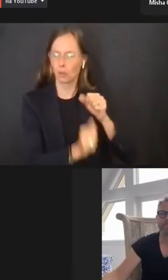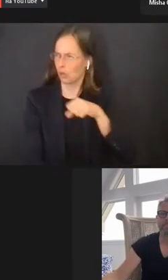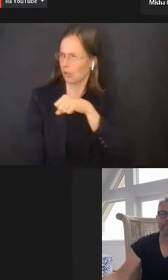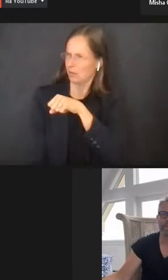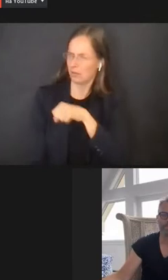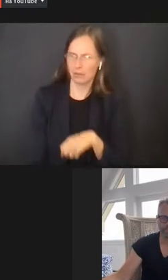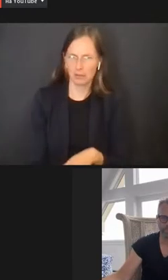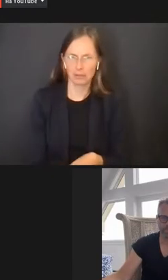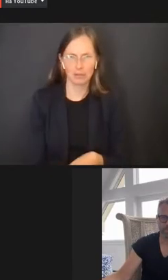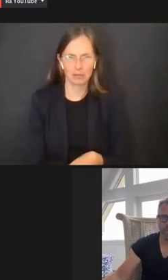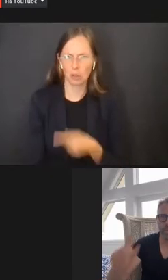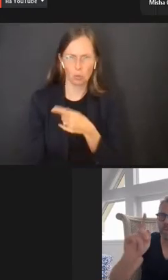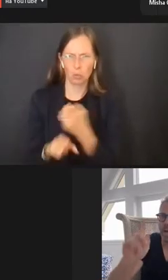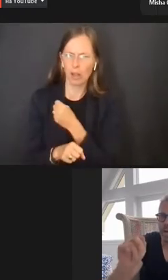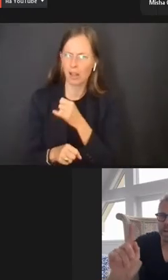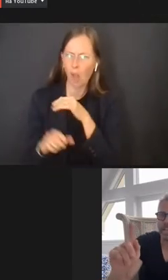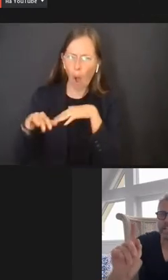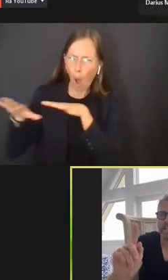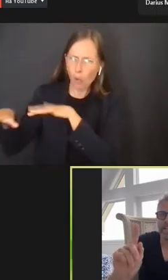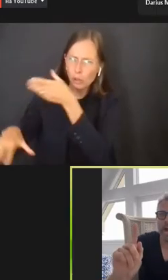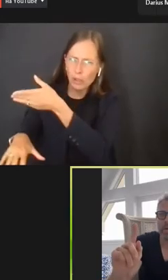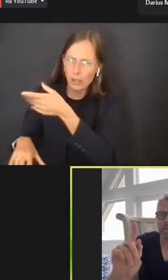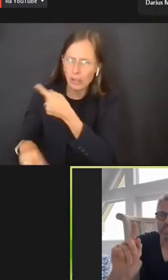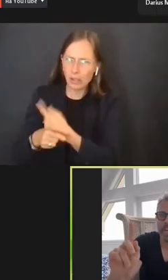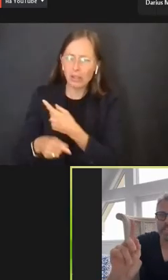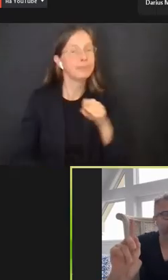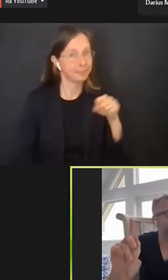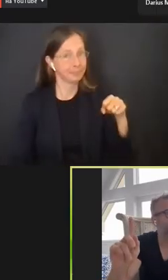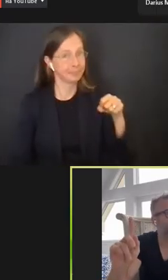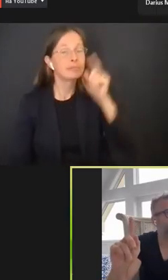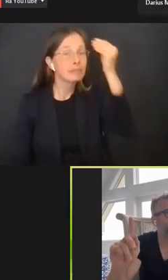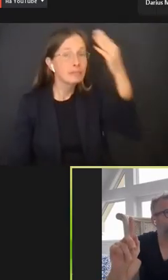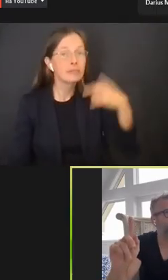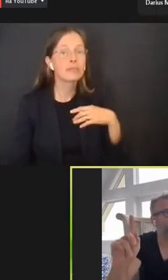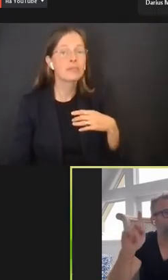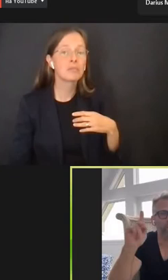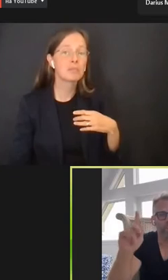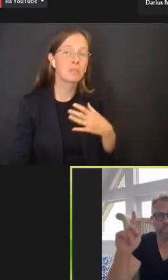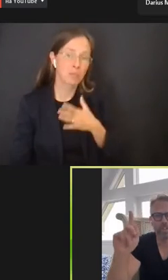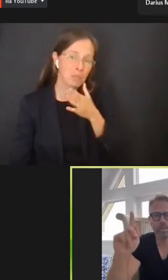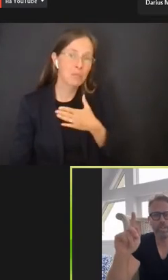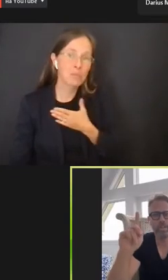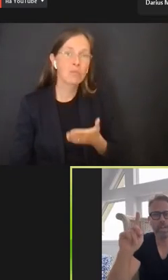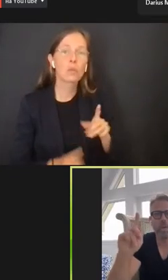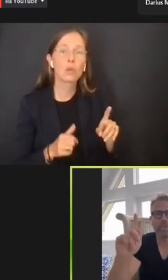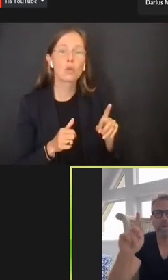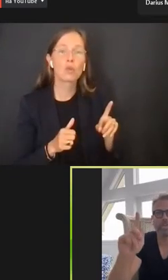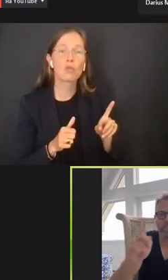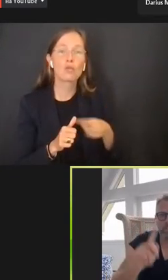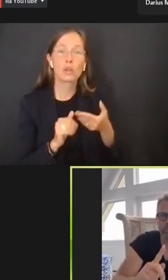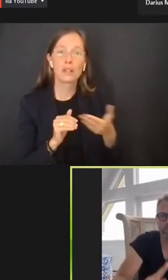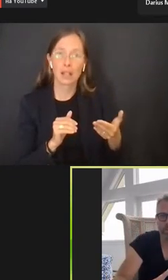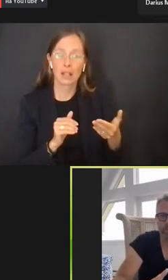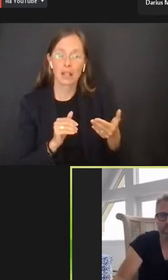That's the ocean, isn't it? Yeah, I will say that the first thing one wants